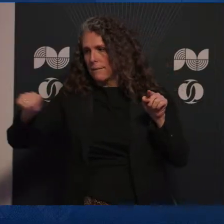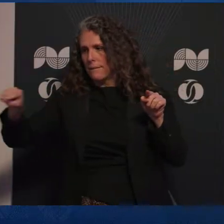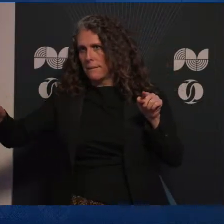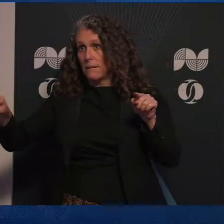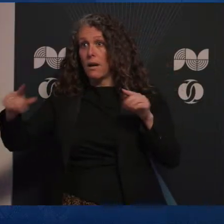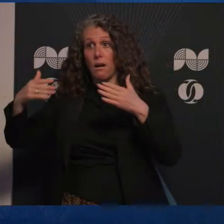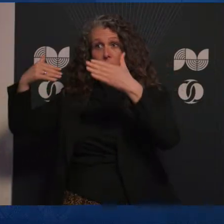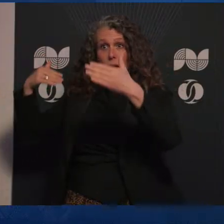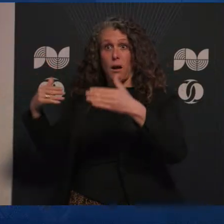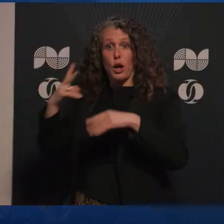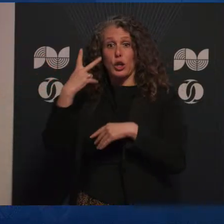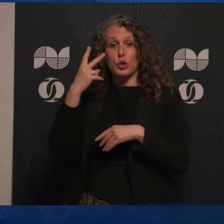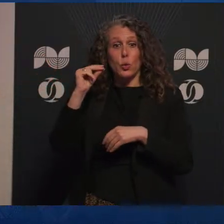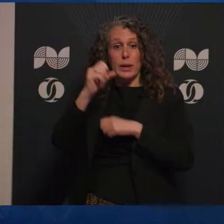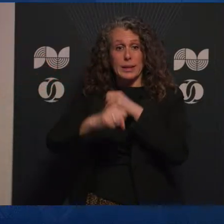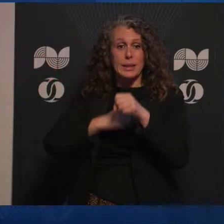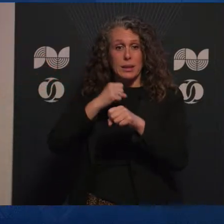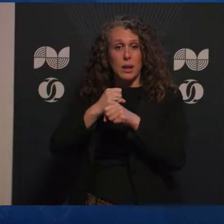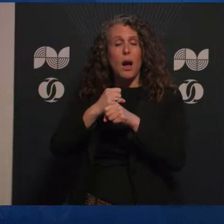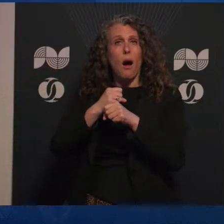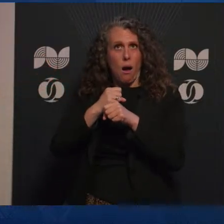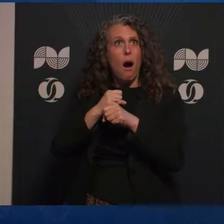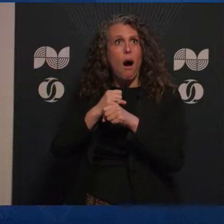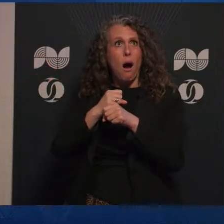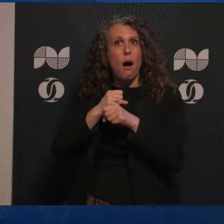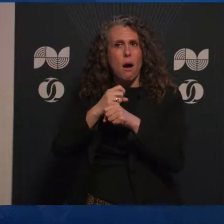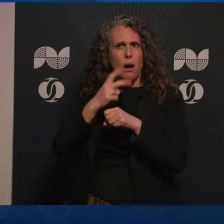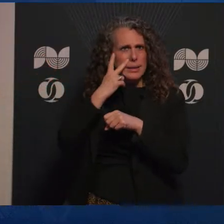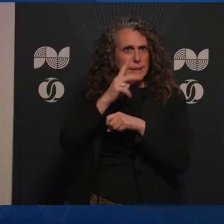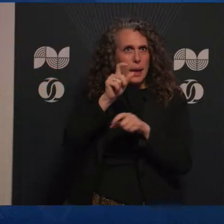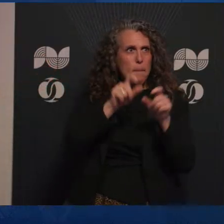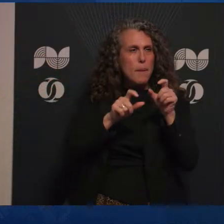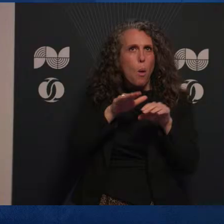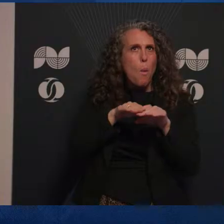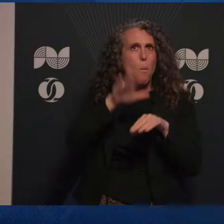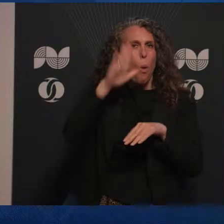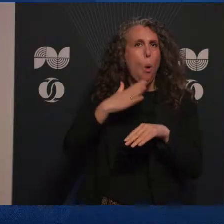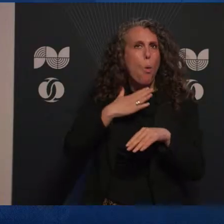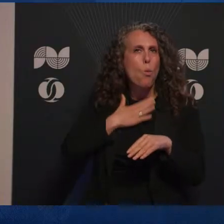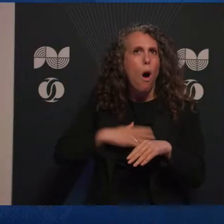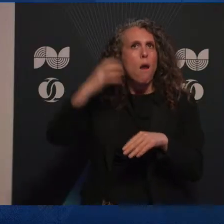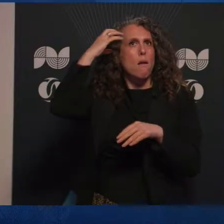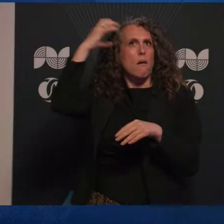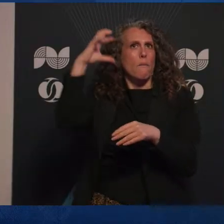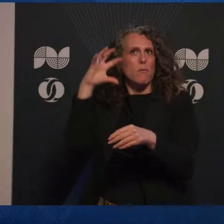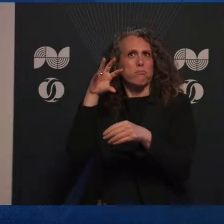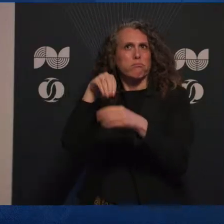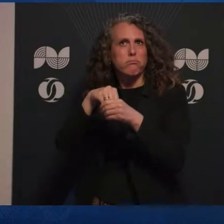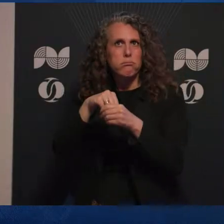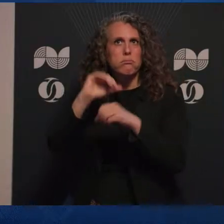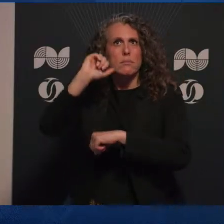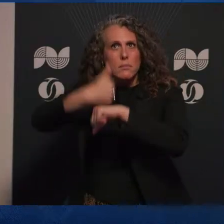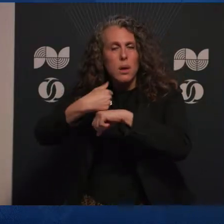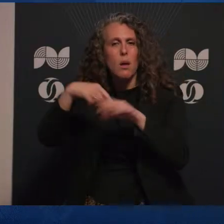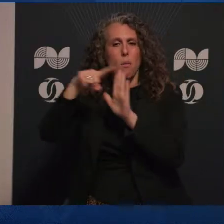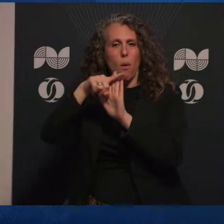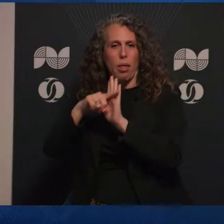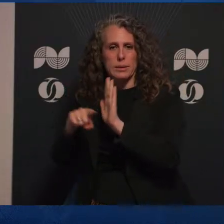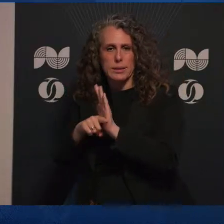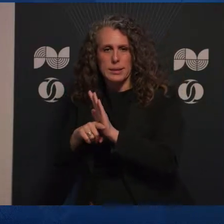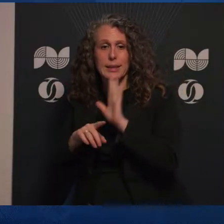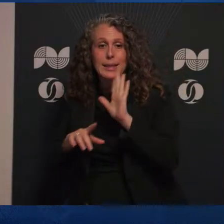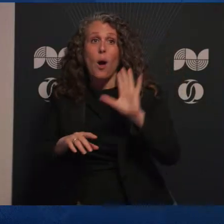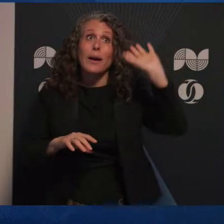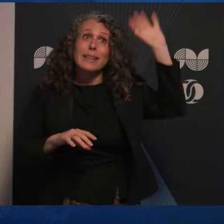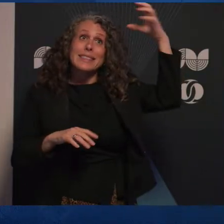people became more positively predisposed towards industrial policy. That's in advanced economies. The yellow line